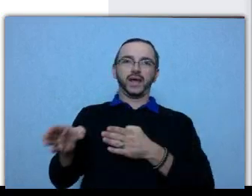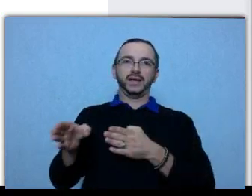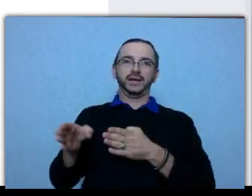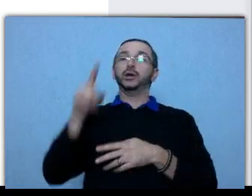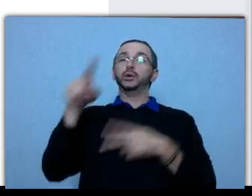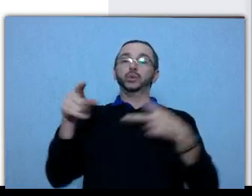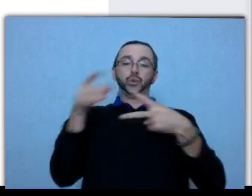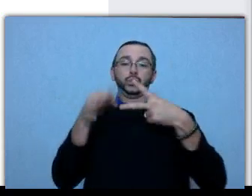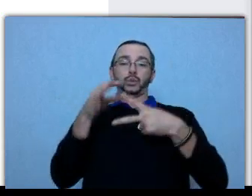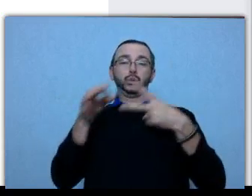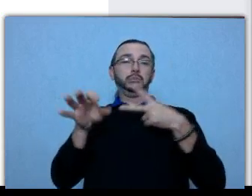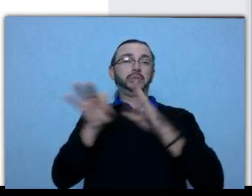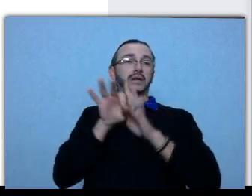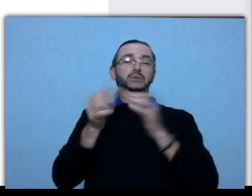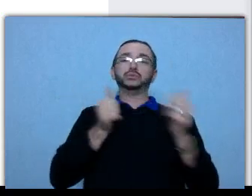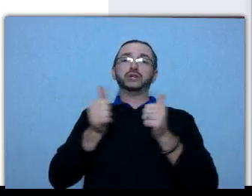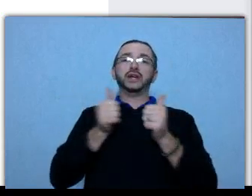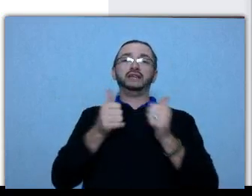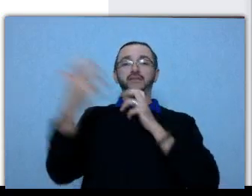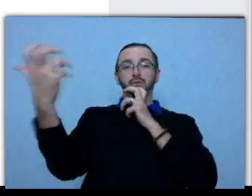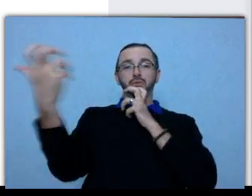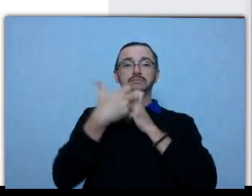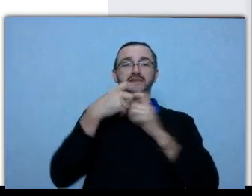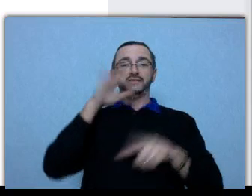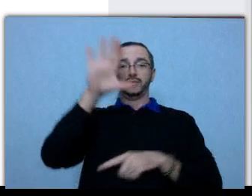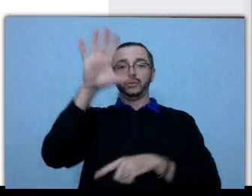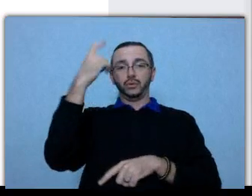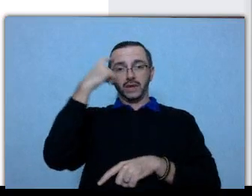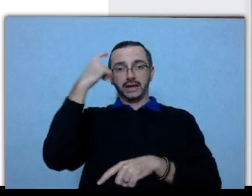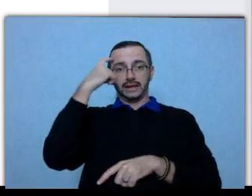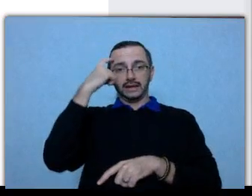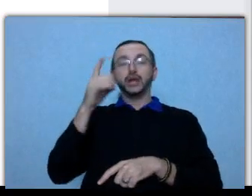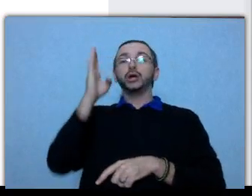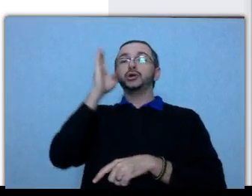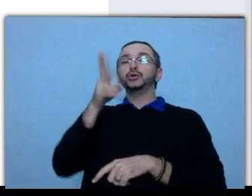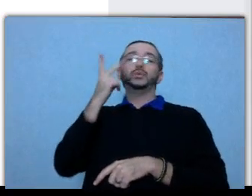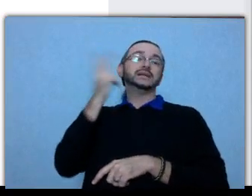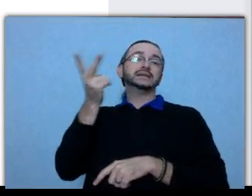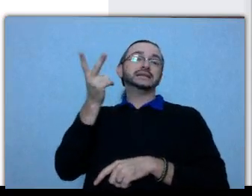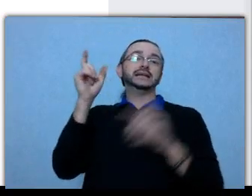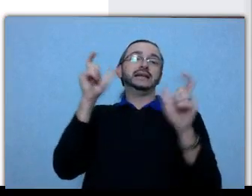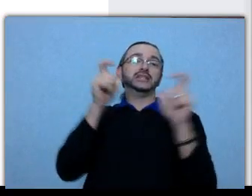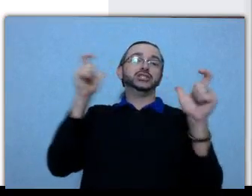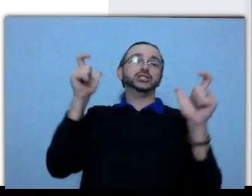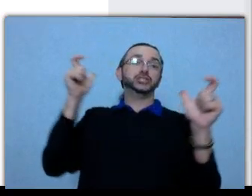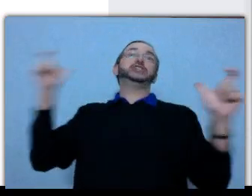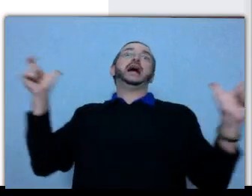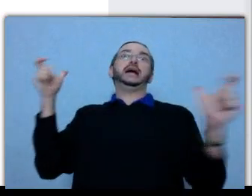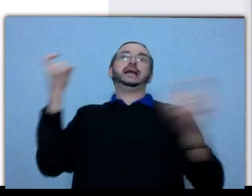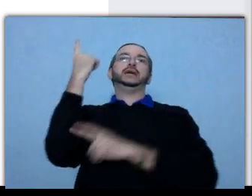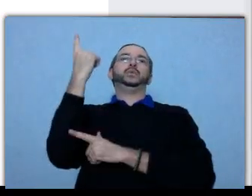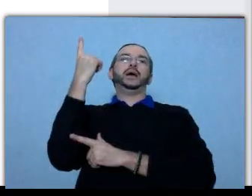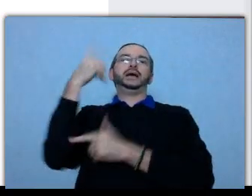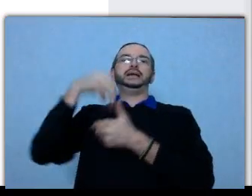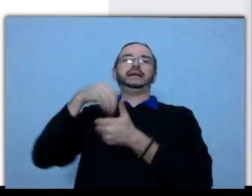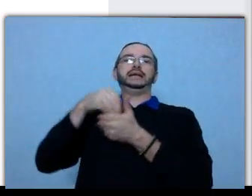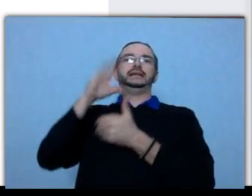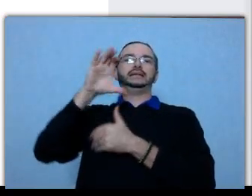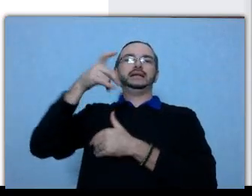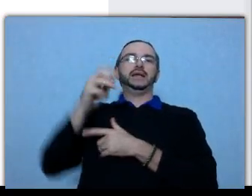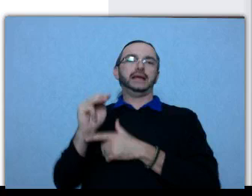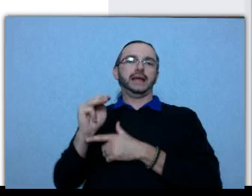care. Whatever works best for you. You will see this in CPM, and we will practice it, but you do what works best for your